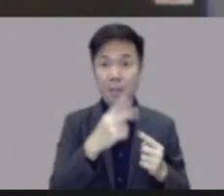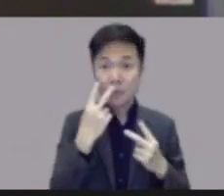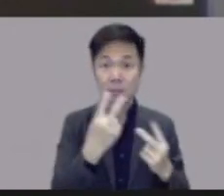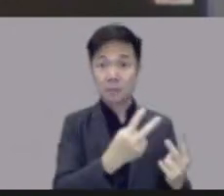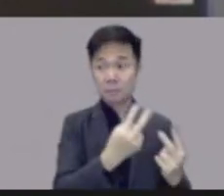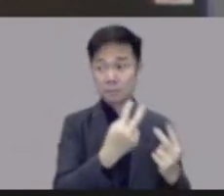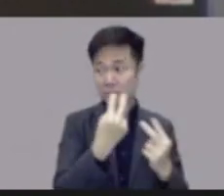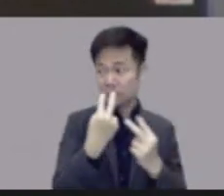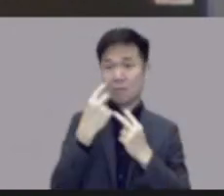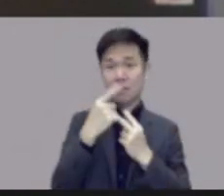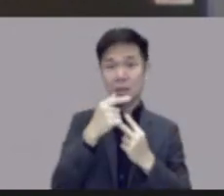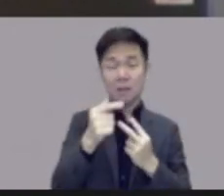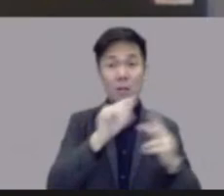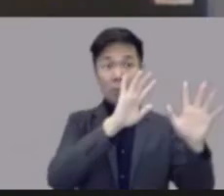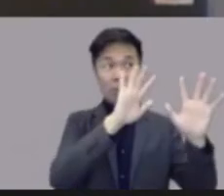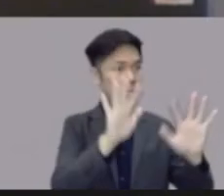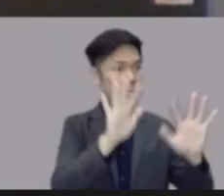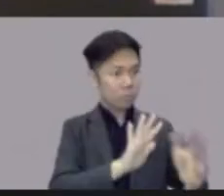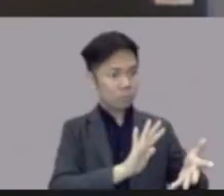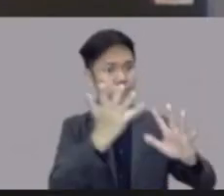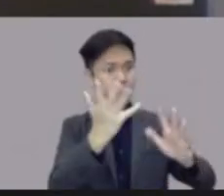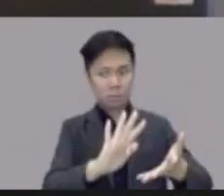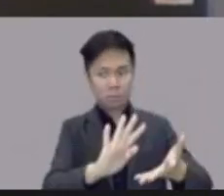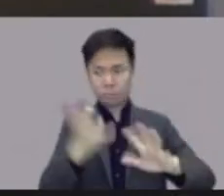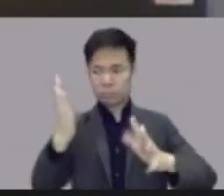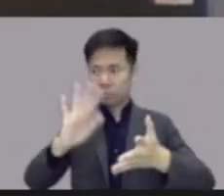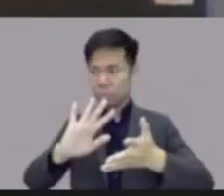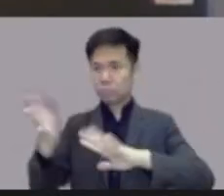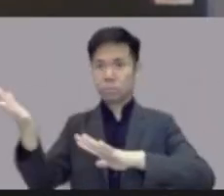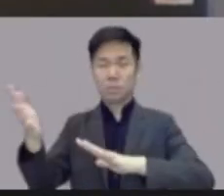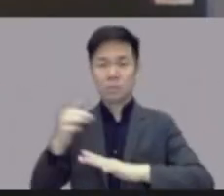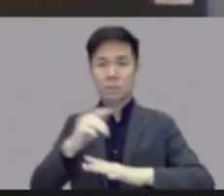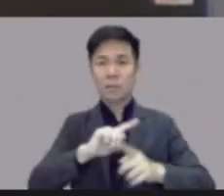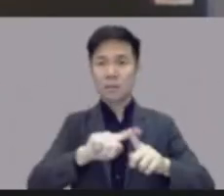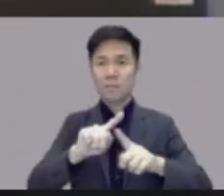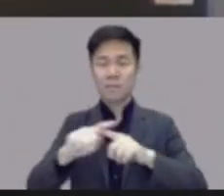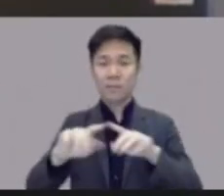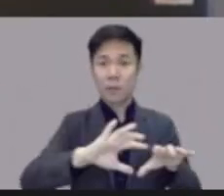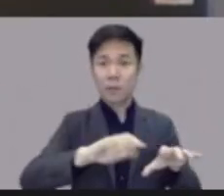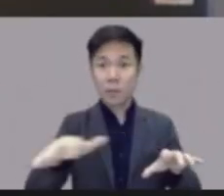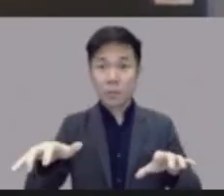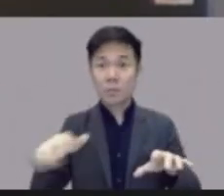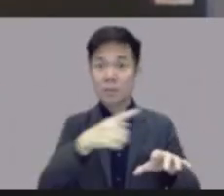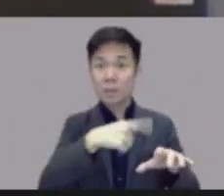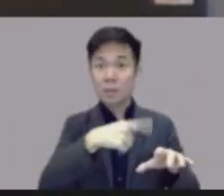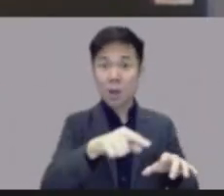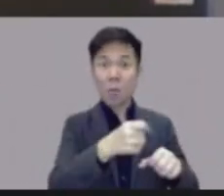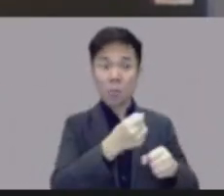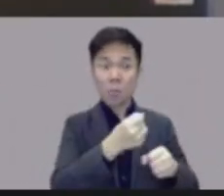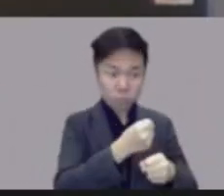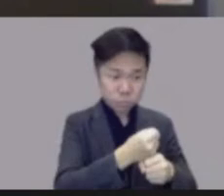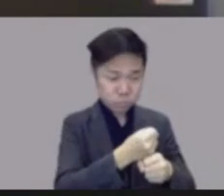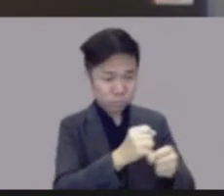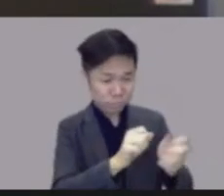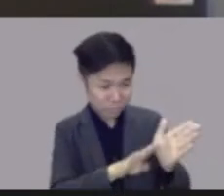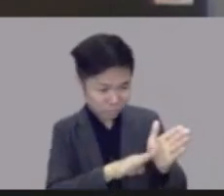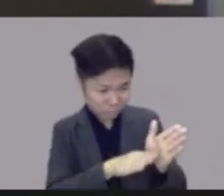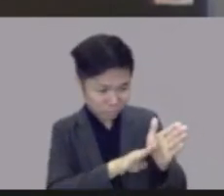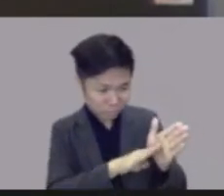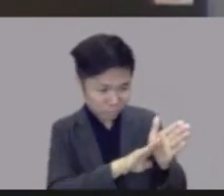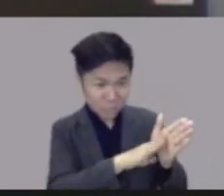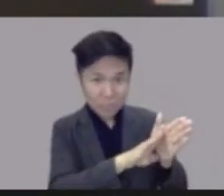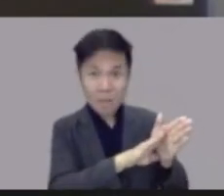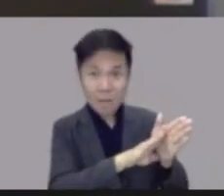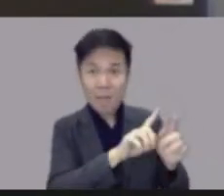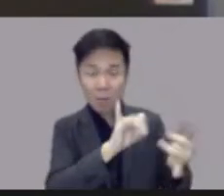climate change are already undermining Decades of development gains in our region